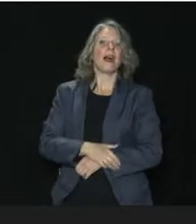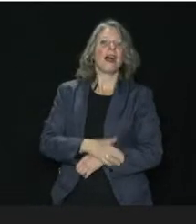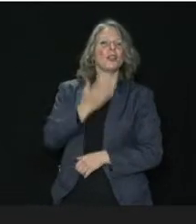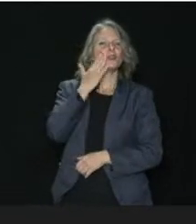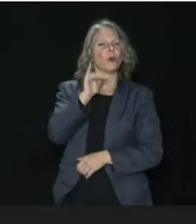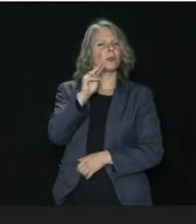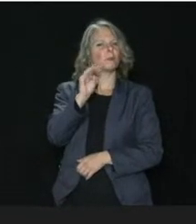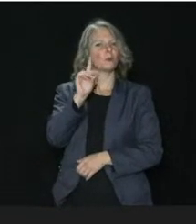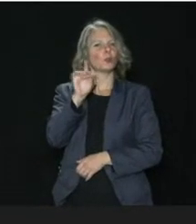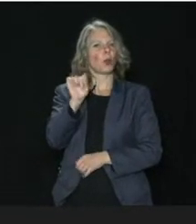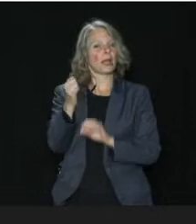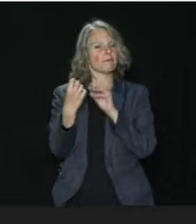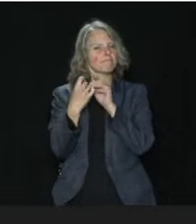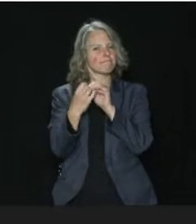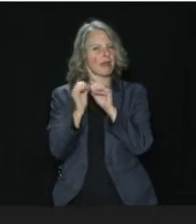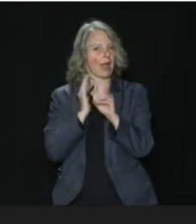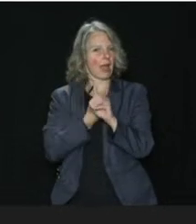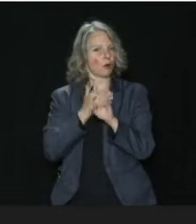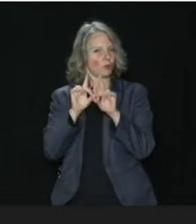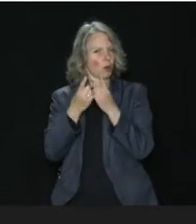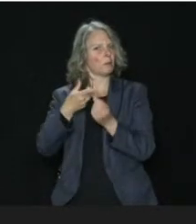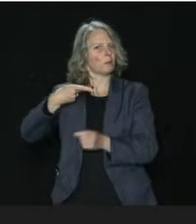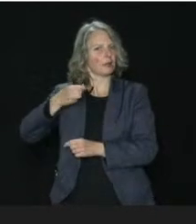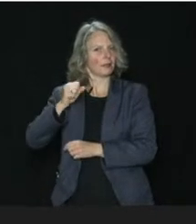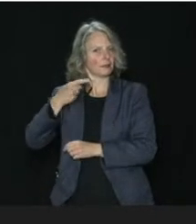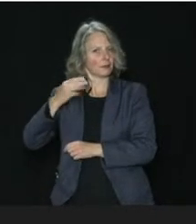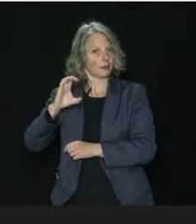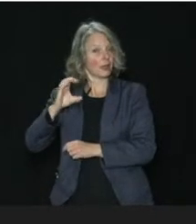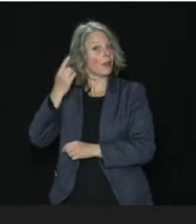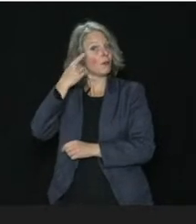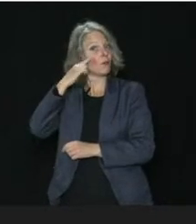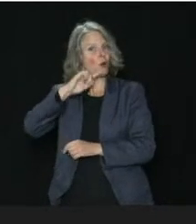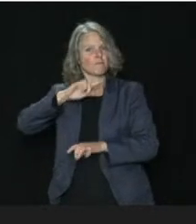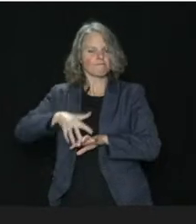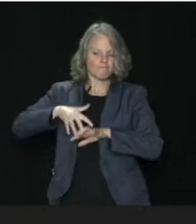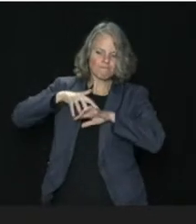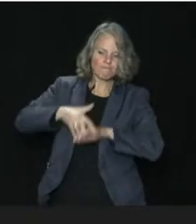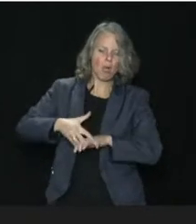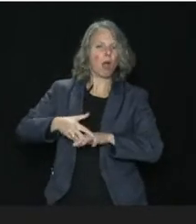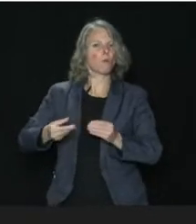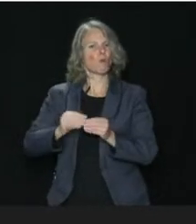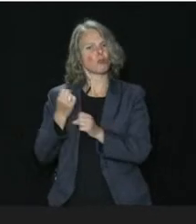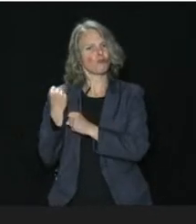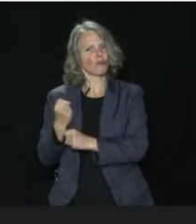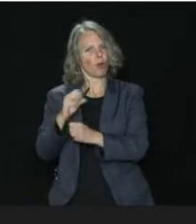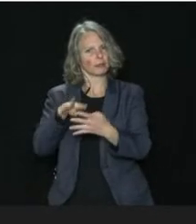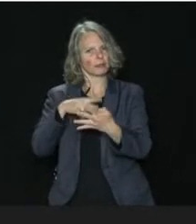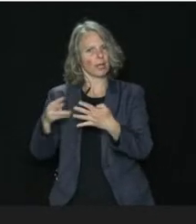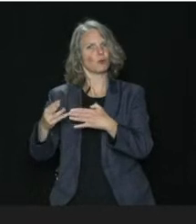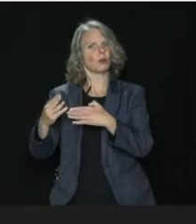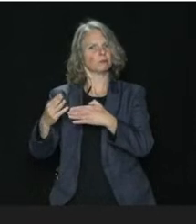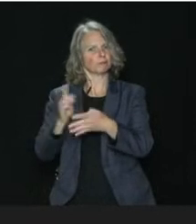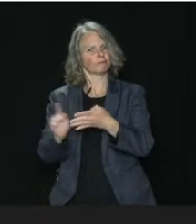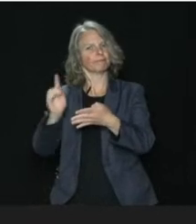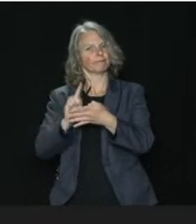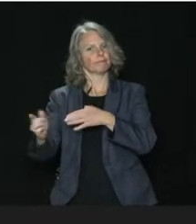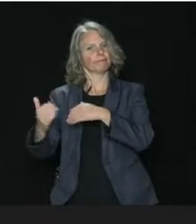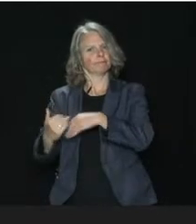working with our department at PSPC to solidify a more regular schedule going